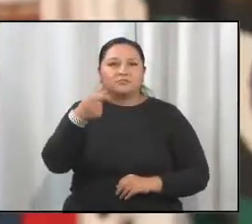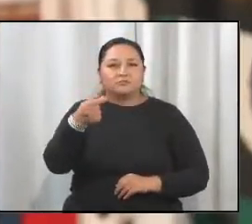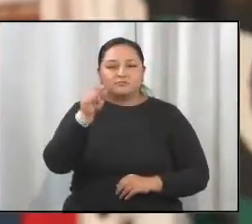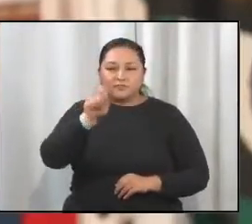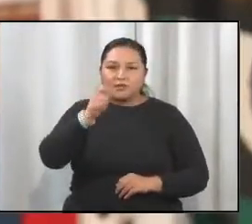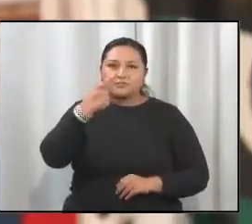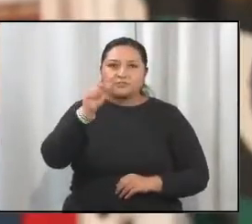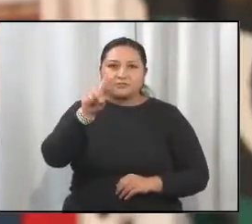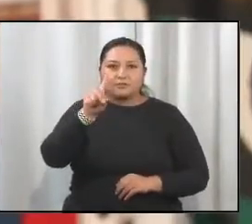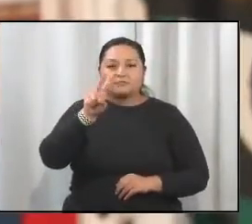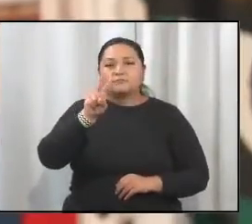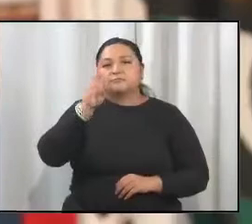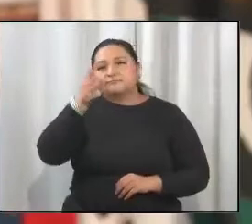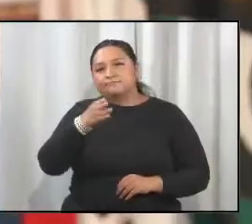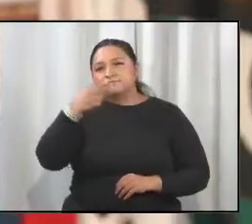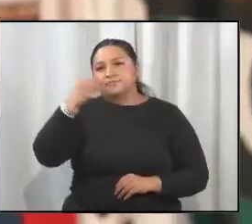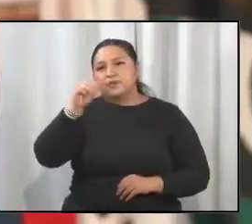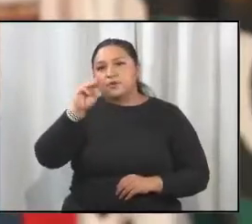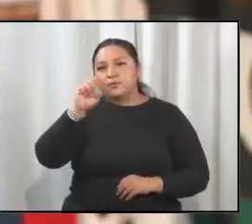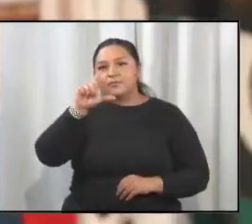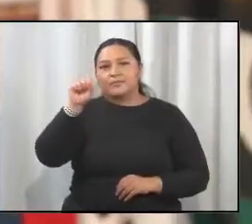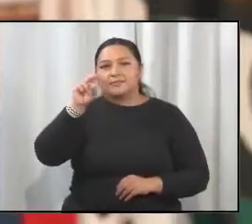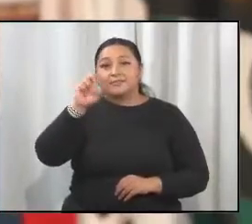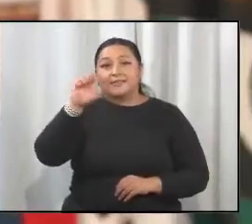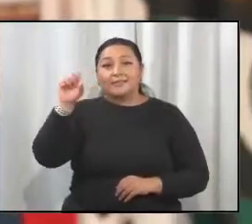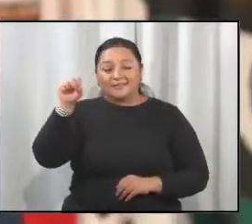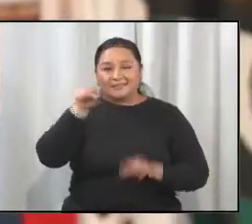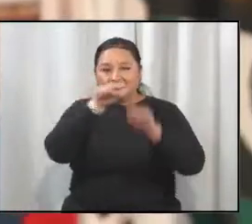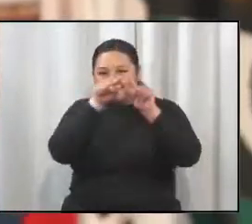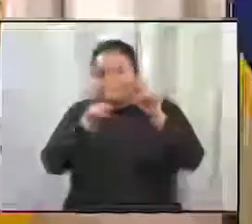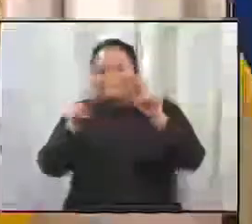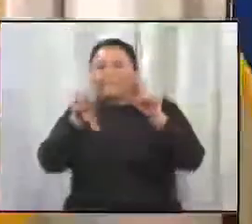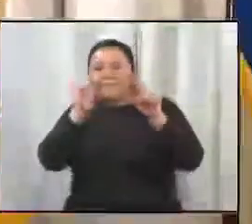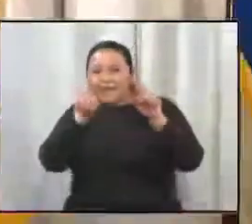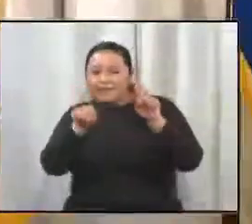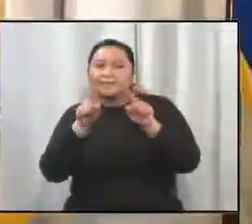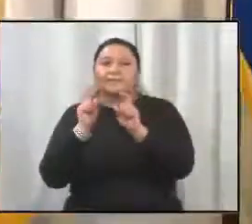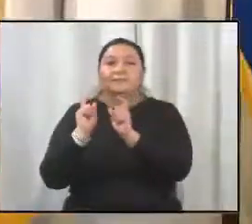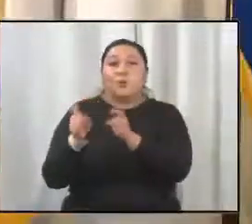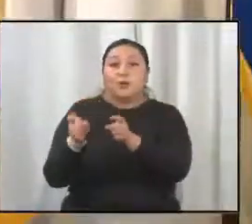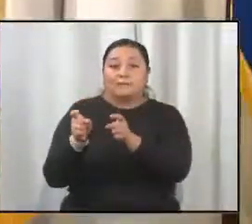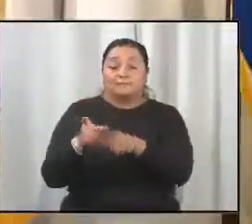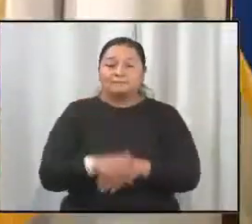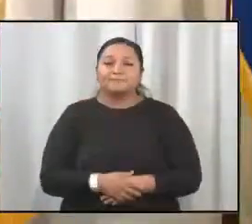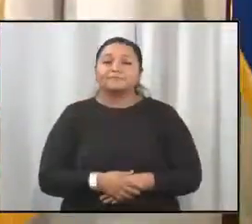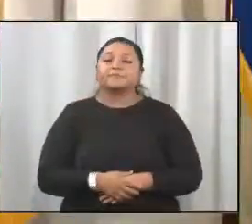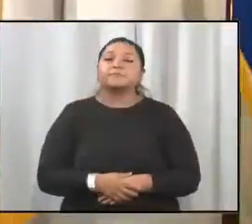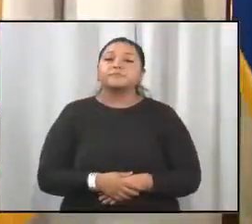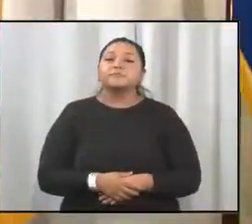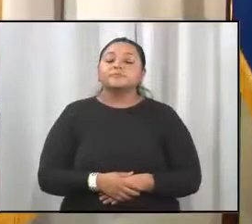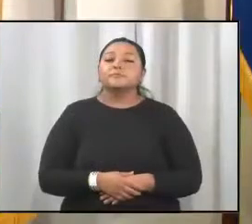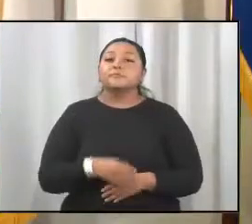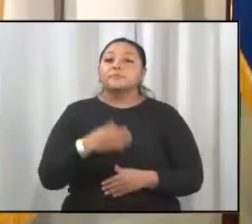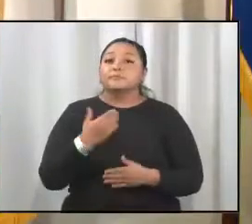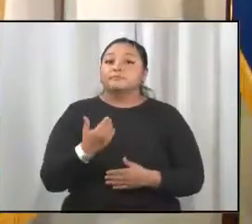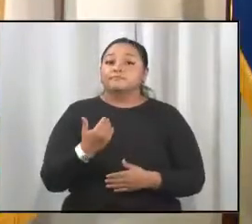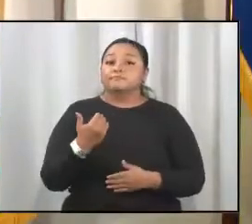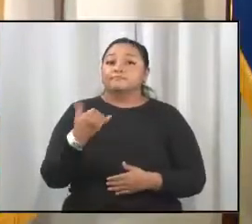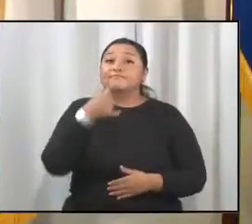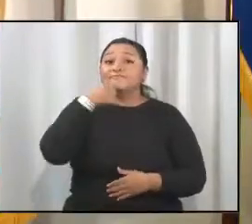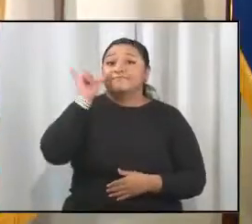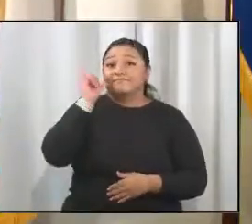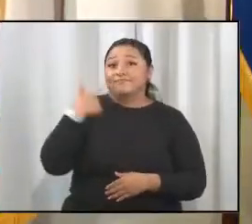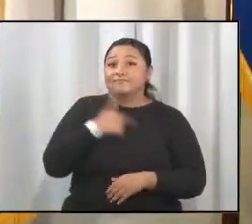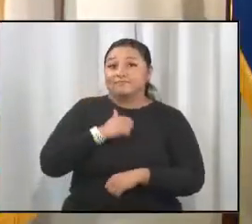called Volunteer, donate, and get involved. Now, yesterday, we launched a blog series uplifting